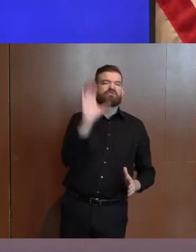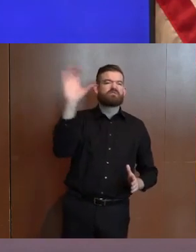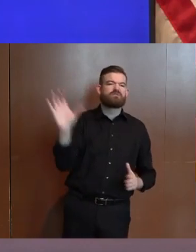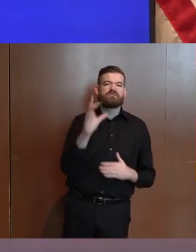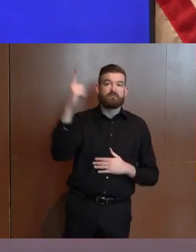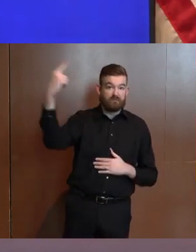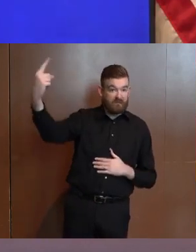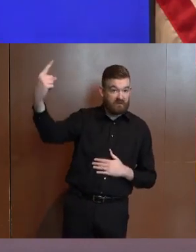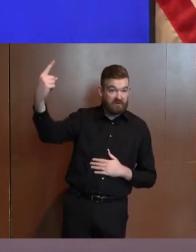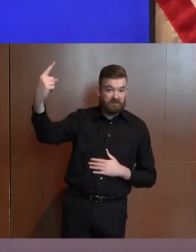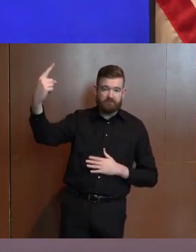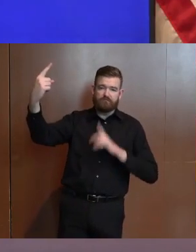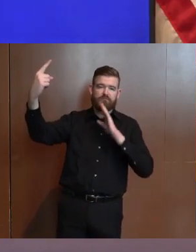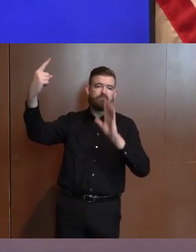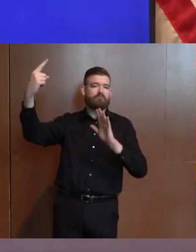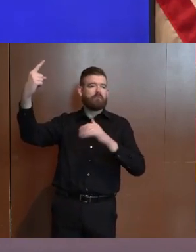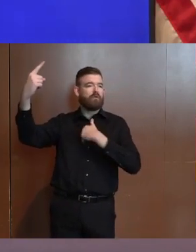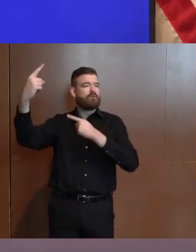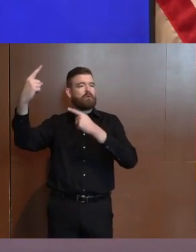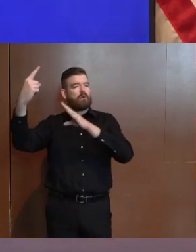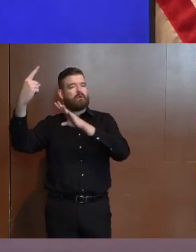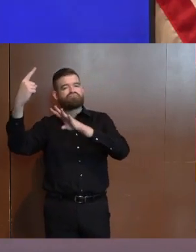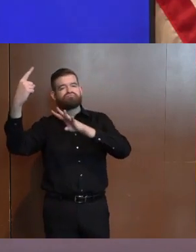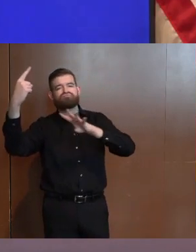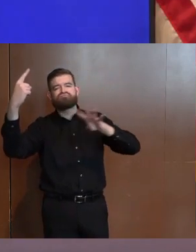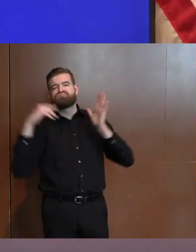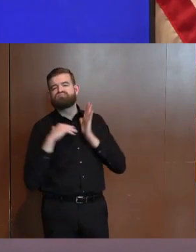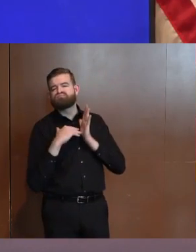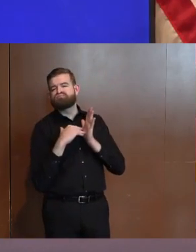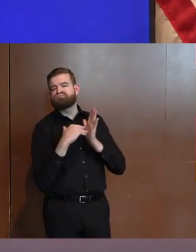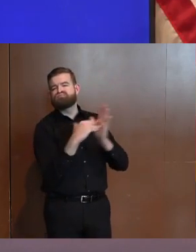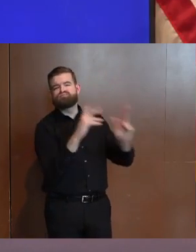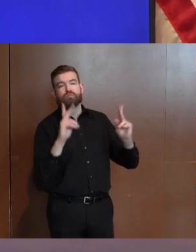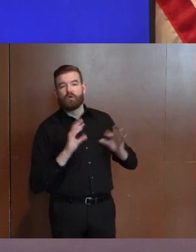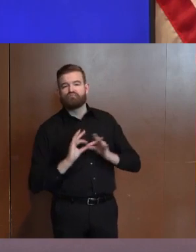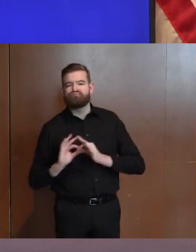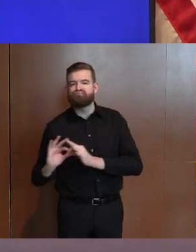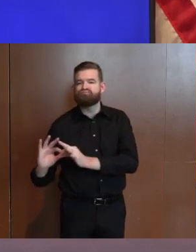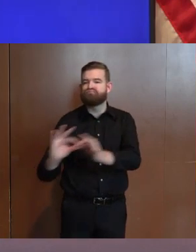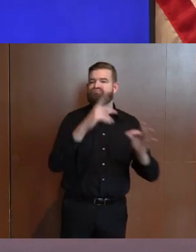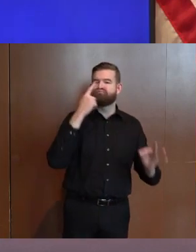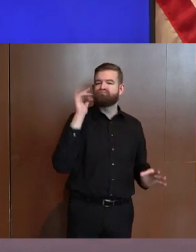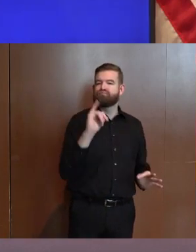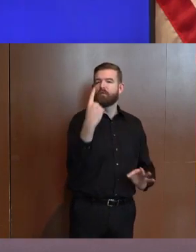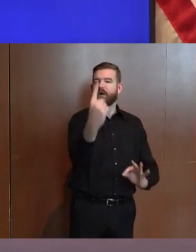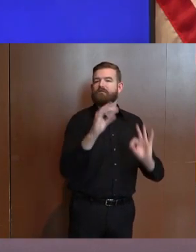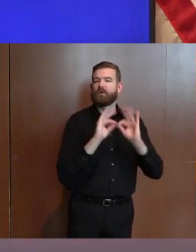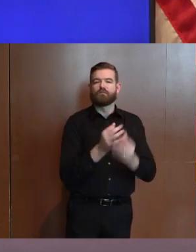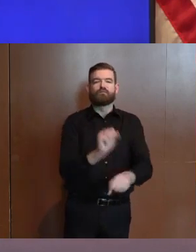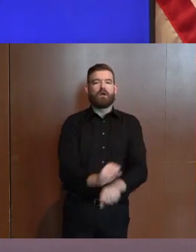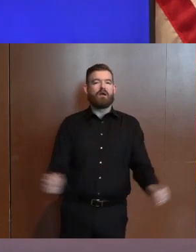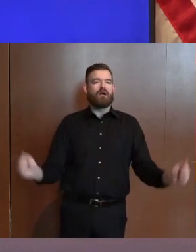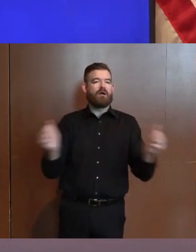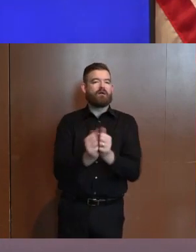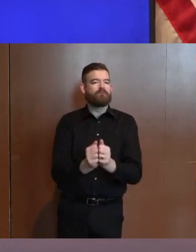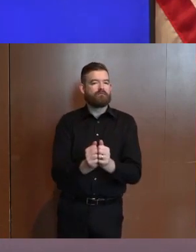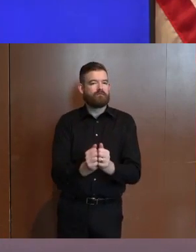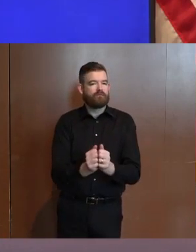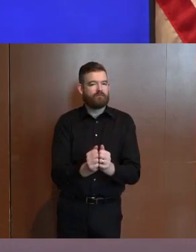millions of folks who banded together as one family in the face of unknowns, in the face